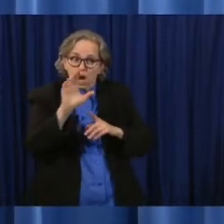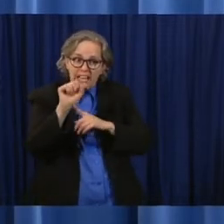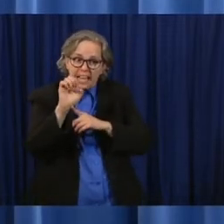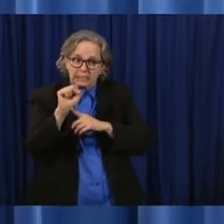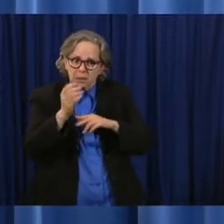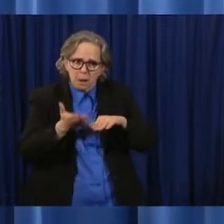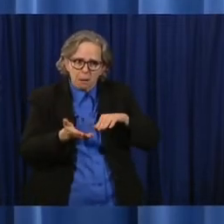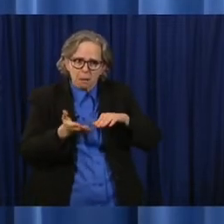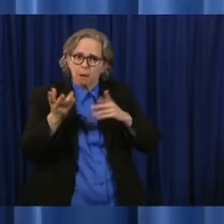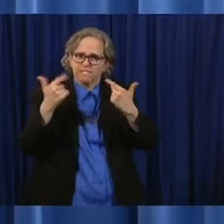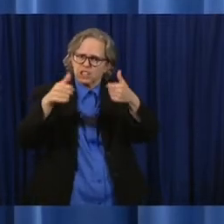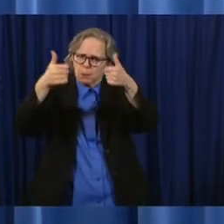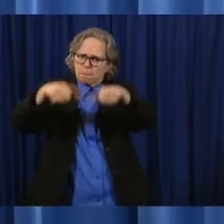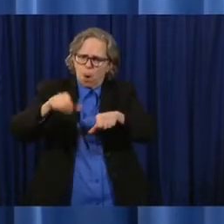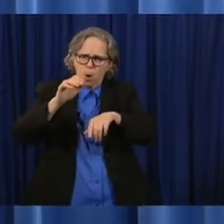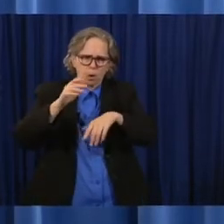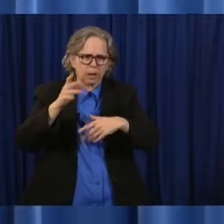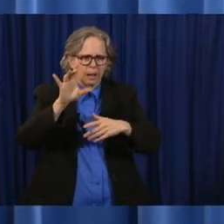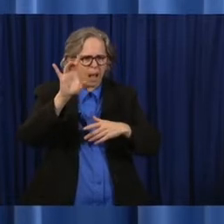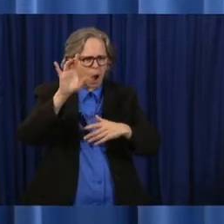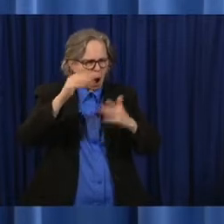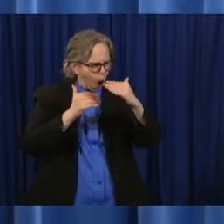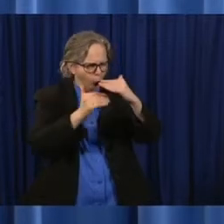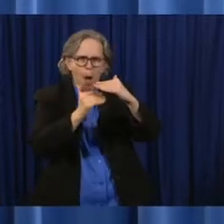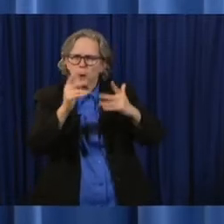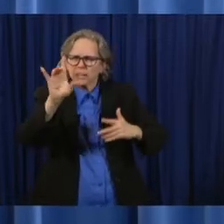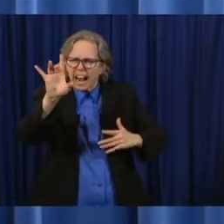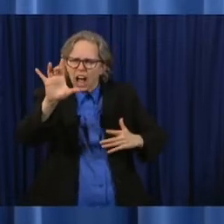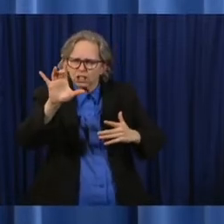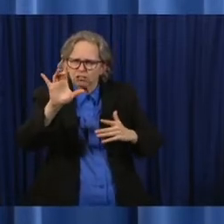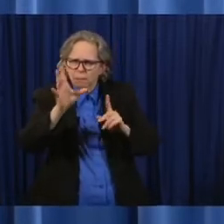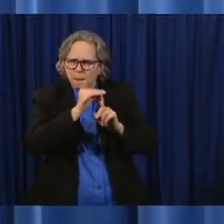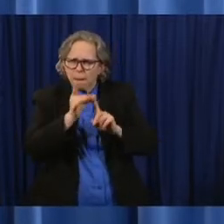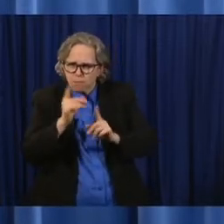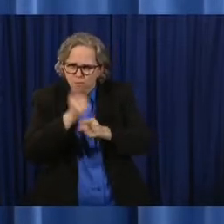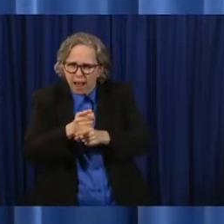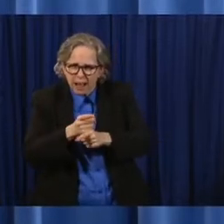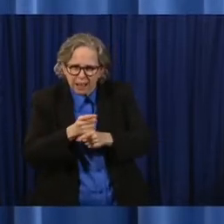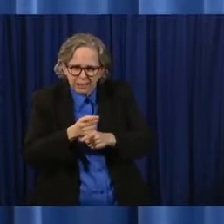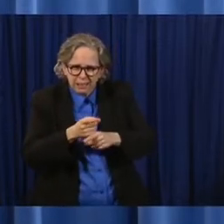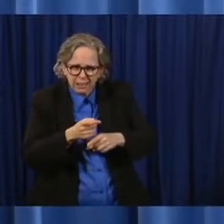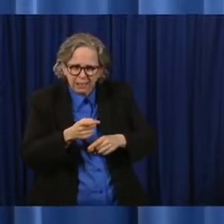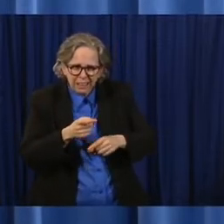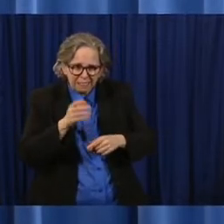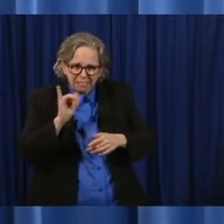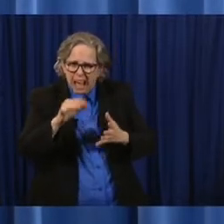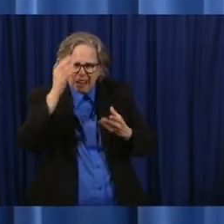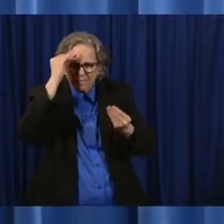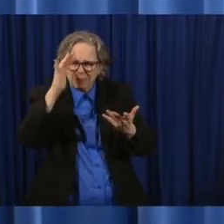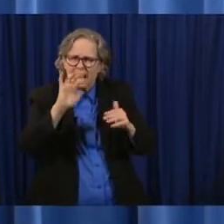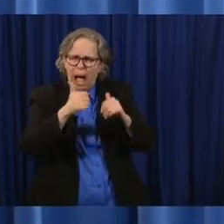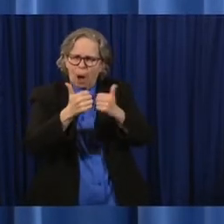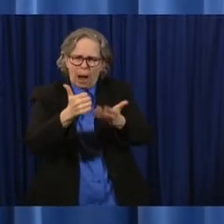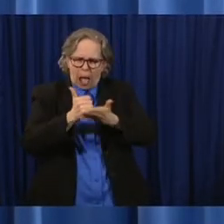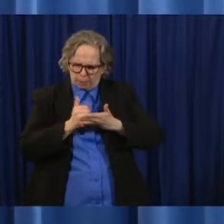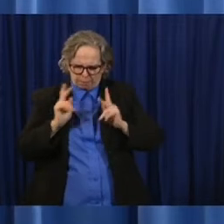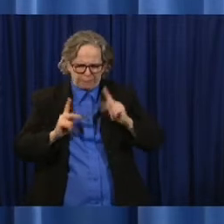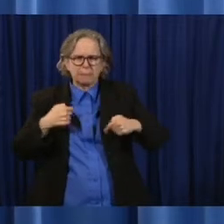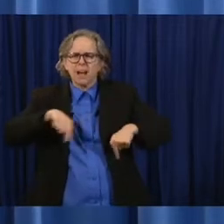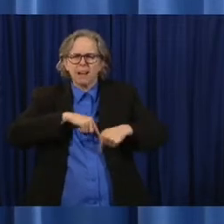shows nearly 800 cases among staff and residents. What do you hope that helps Ohioans achieve?